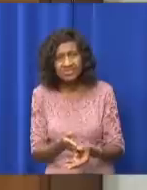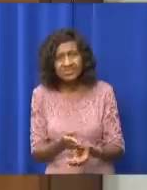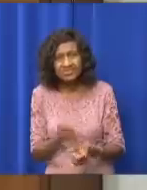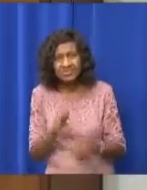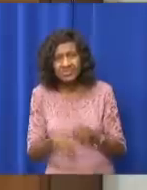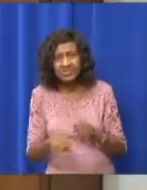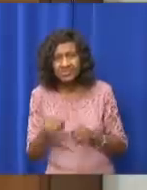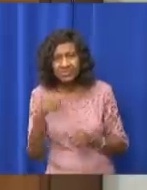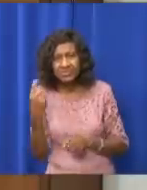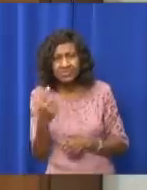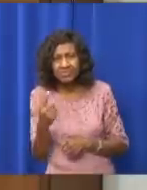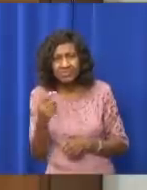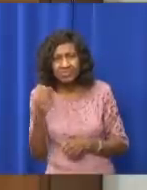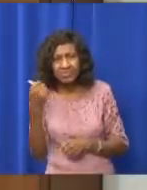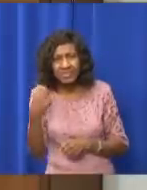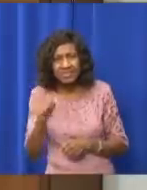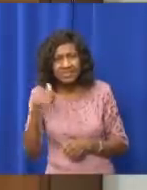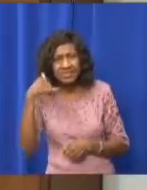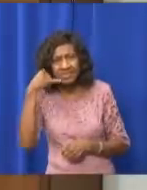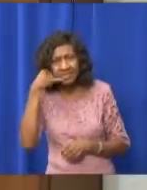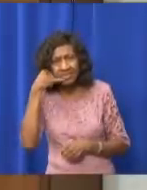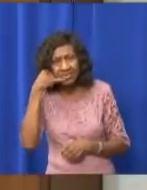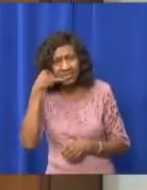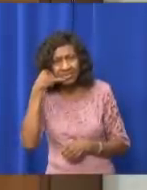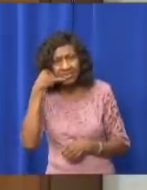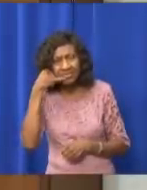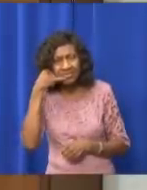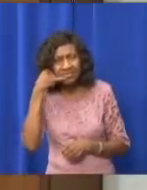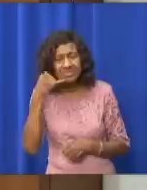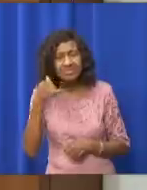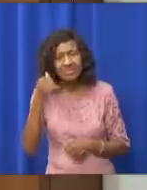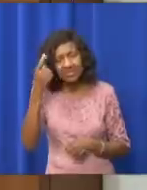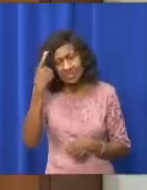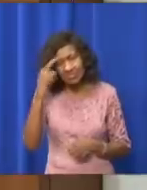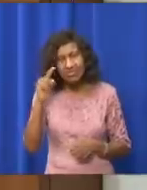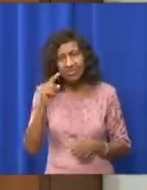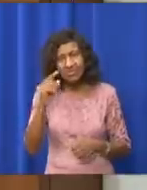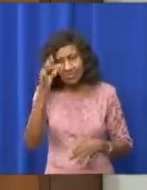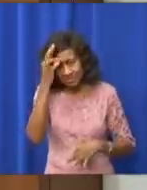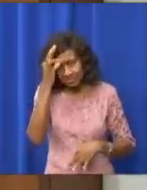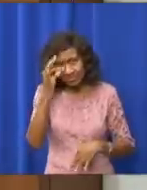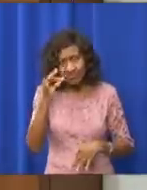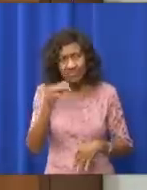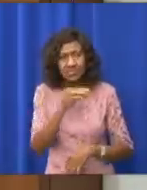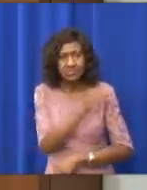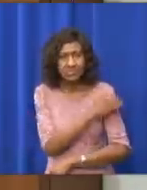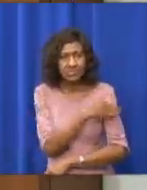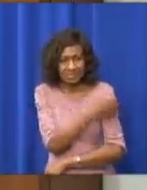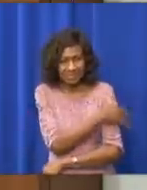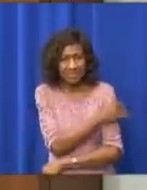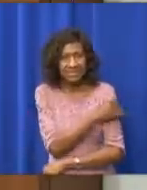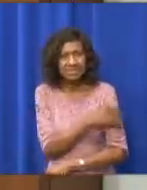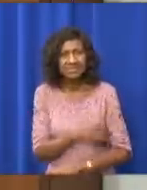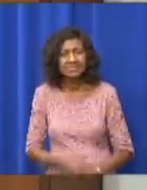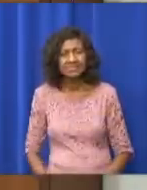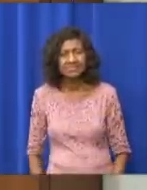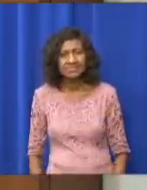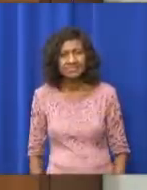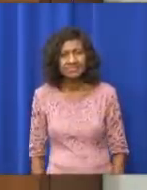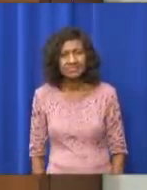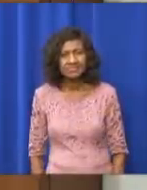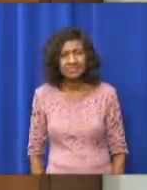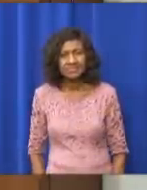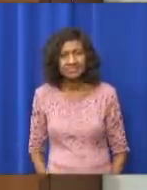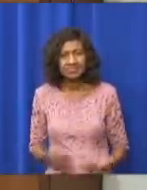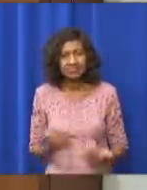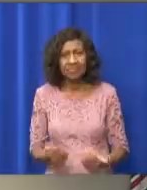there are only 10 calls relating to any symptoms whatsoever. Thank you, Donna. Okay, thank you very much. Dr. Lee, we're